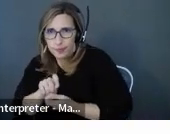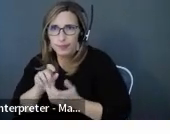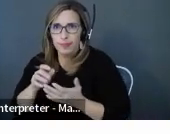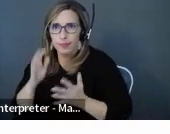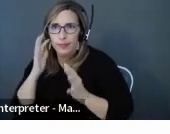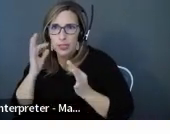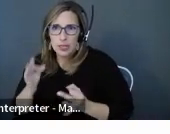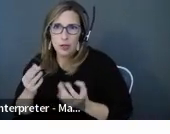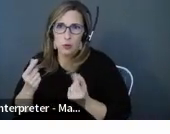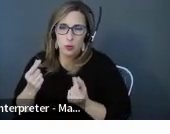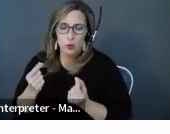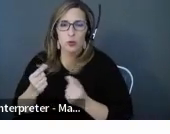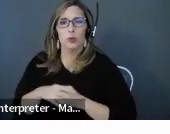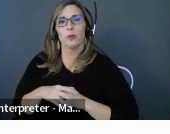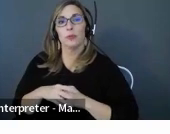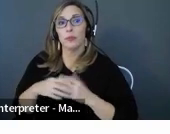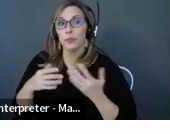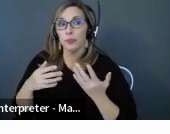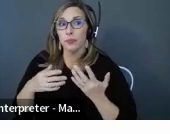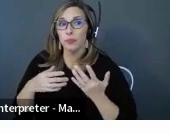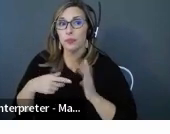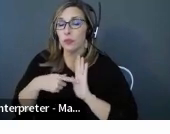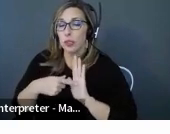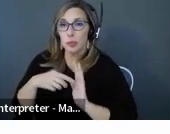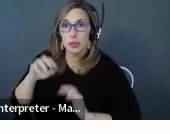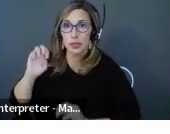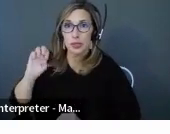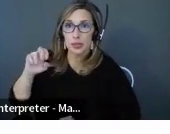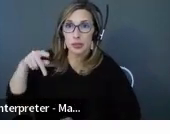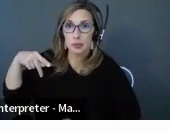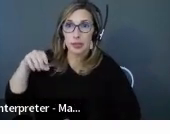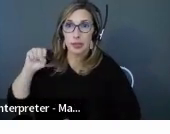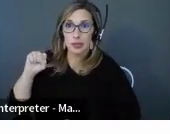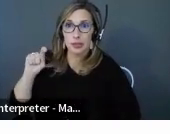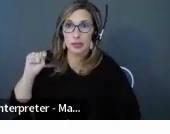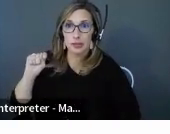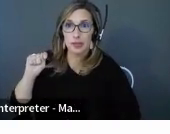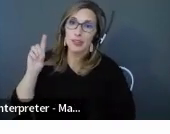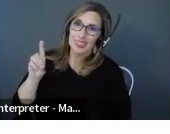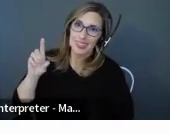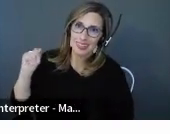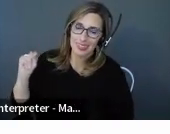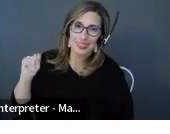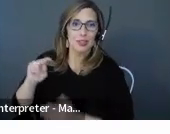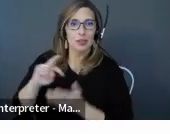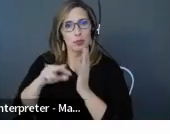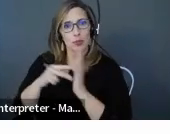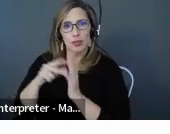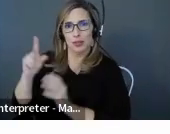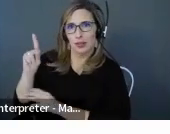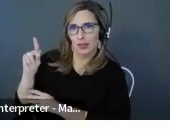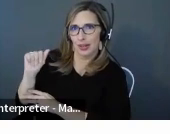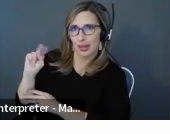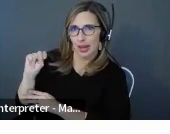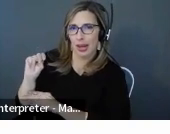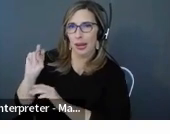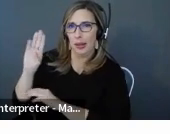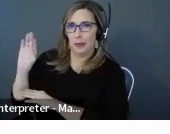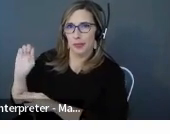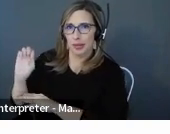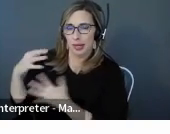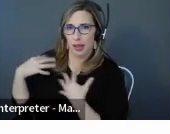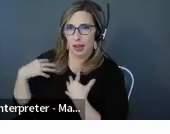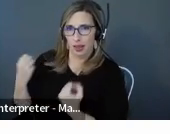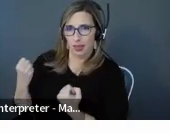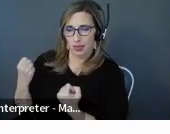And to talk about EPSDT, which you may know as Can Be Healthy. So that's considered a